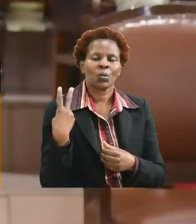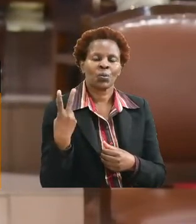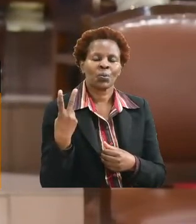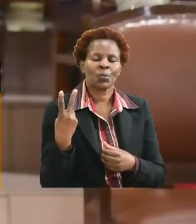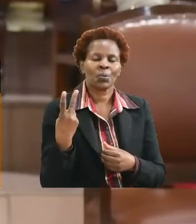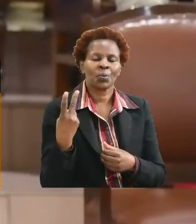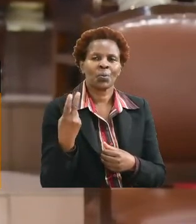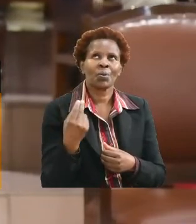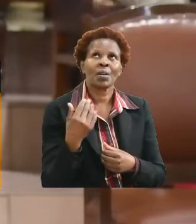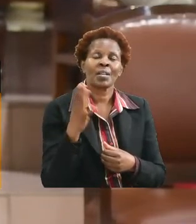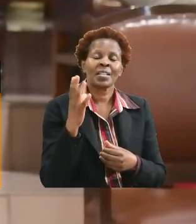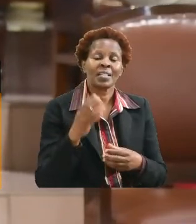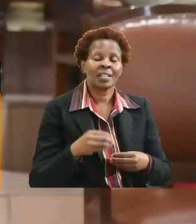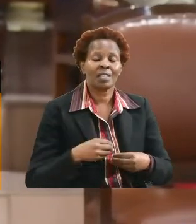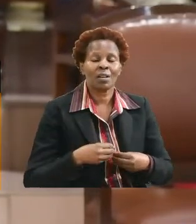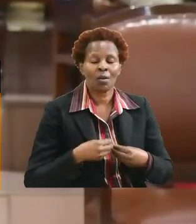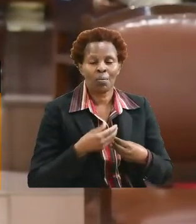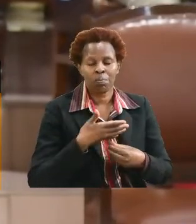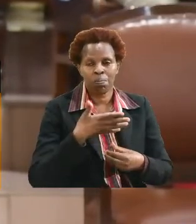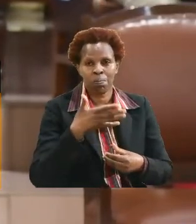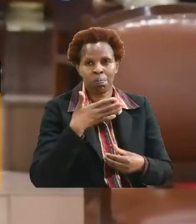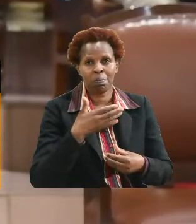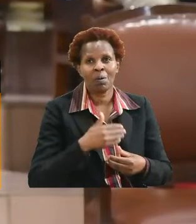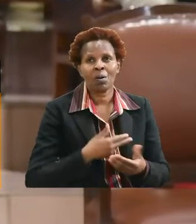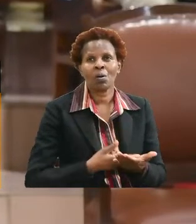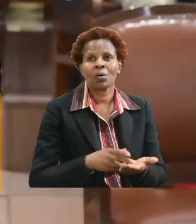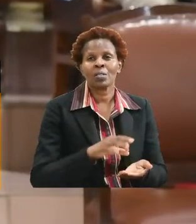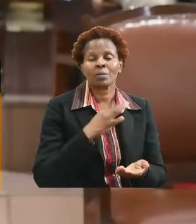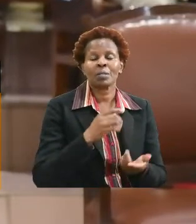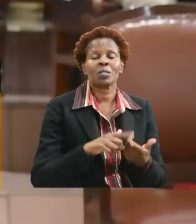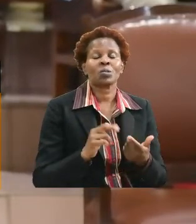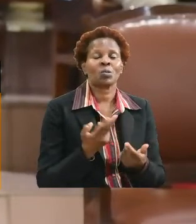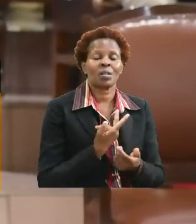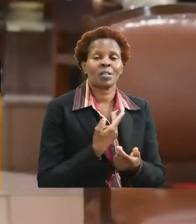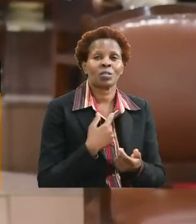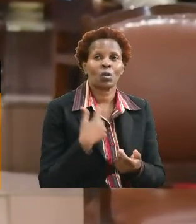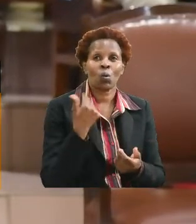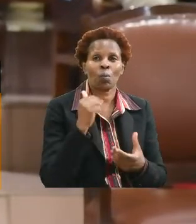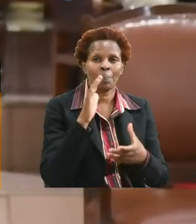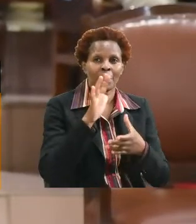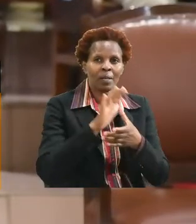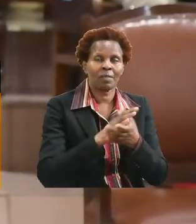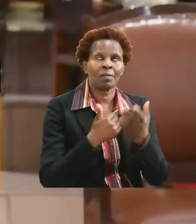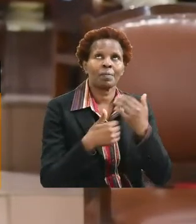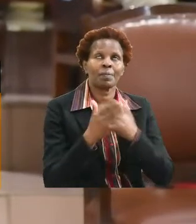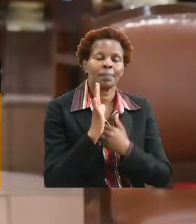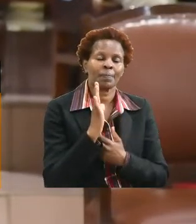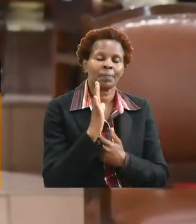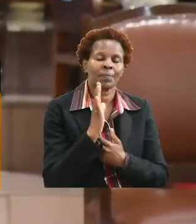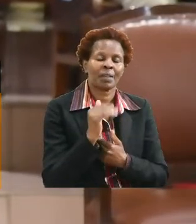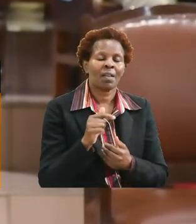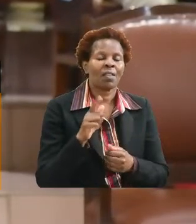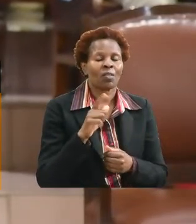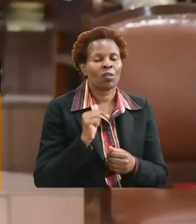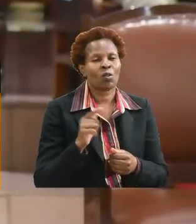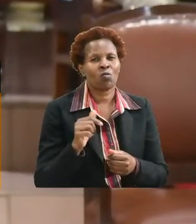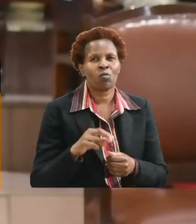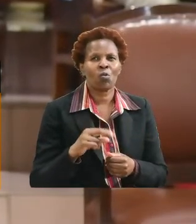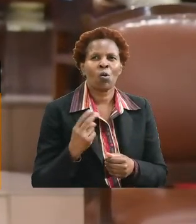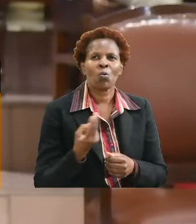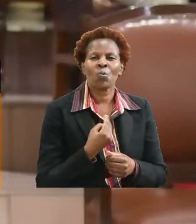breathes the Holy Spirit into us, we who believe in him. And therefore, we